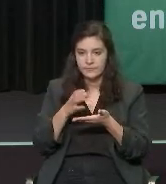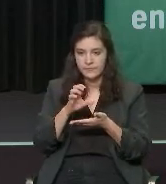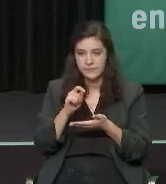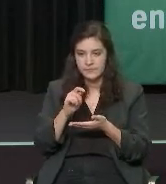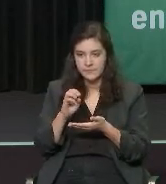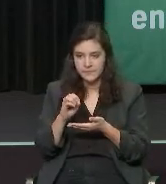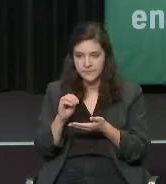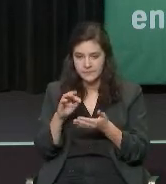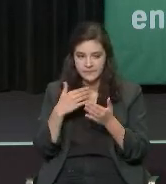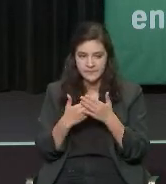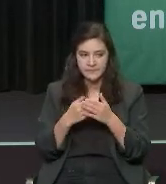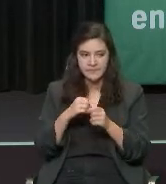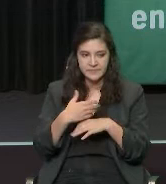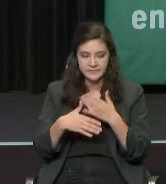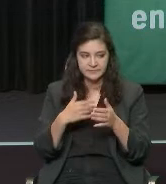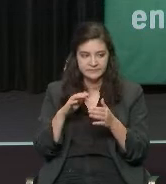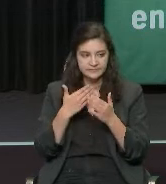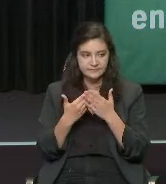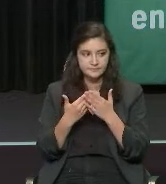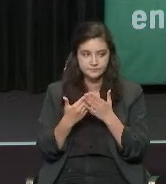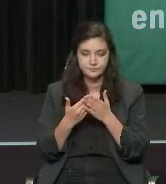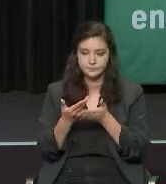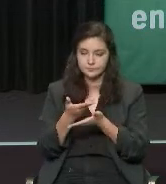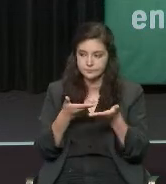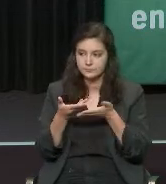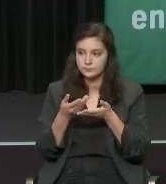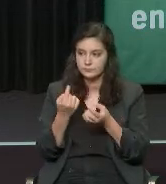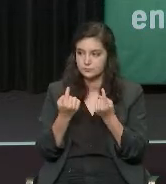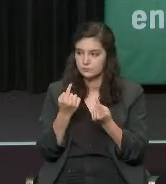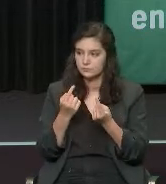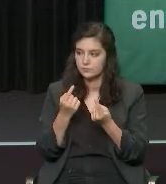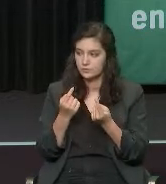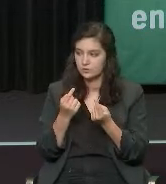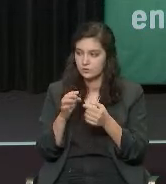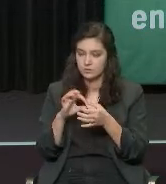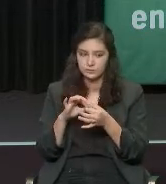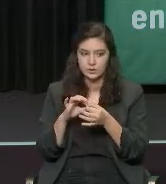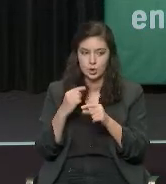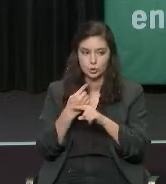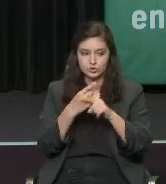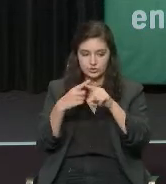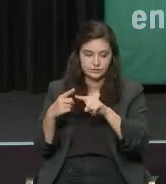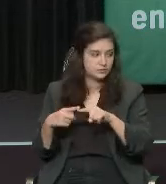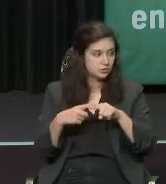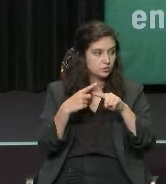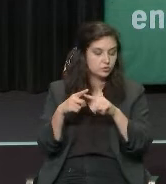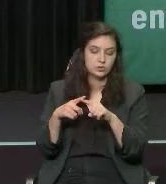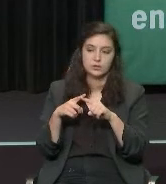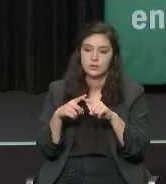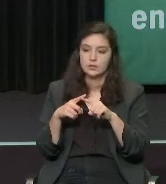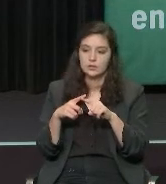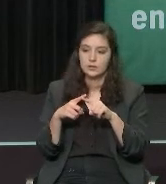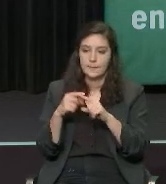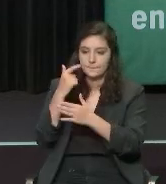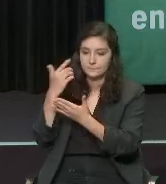CEOS-endorsed biomass product that would reduce the confusion of having several different maps saying different things. At